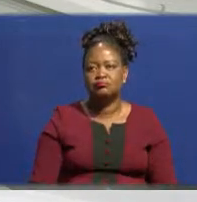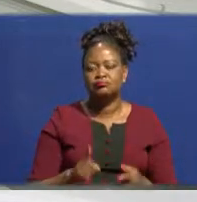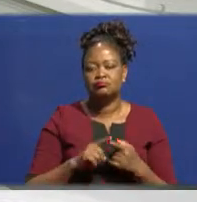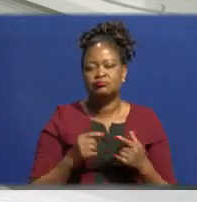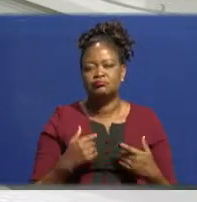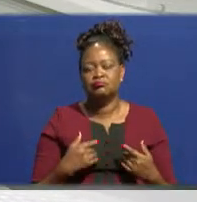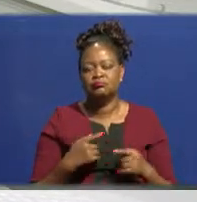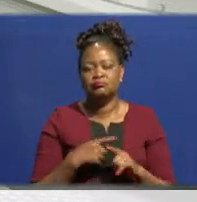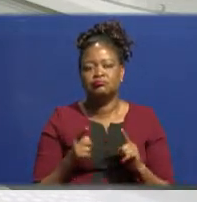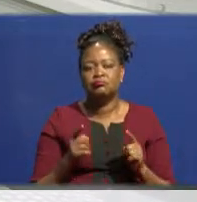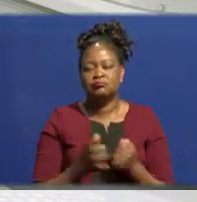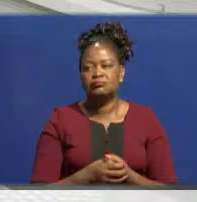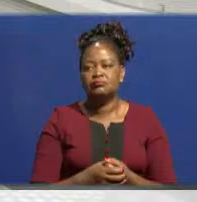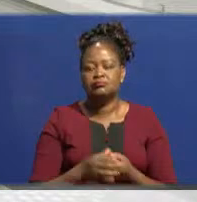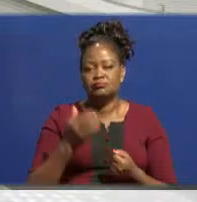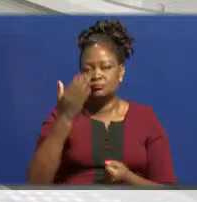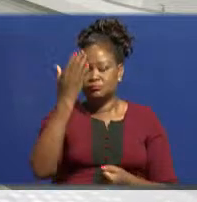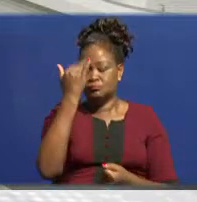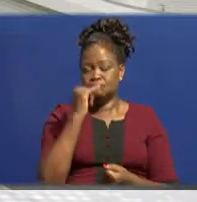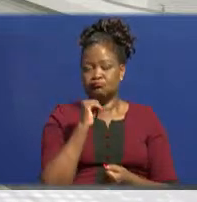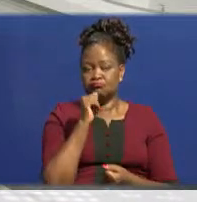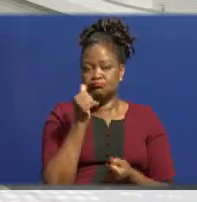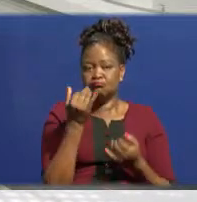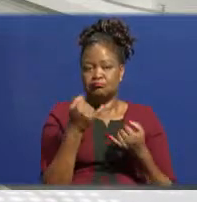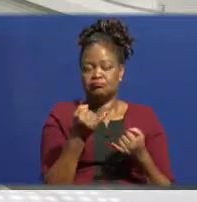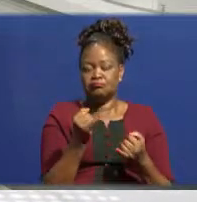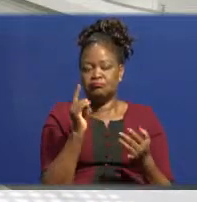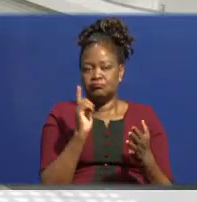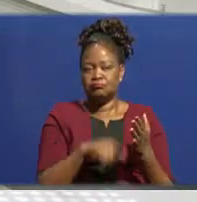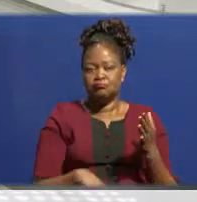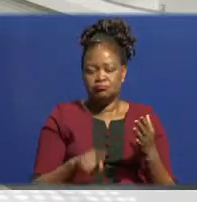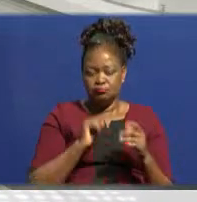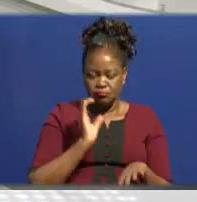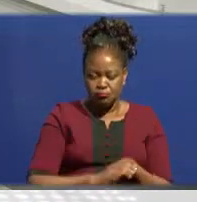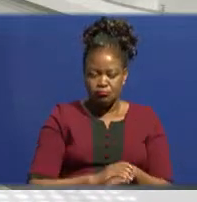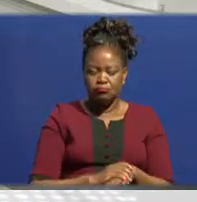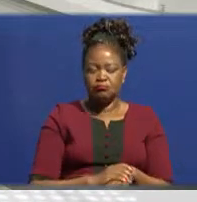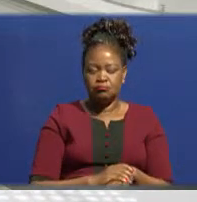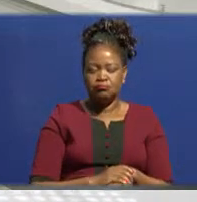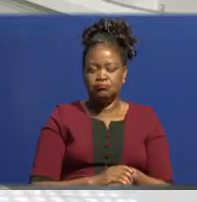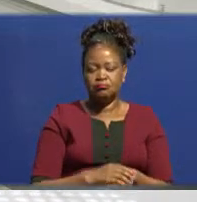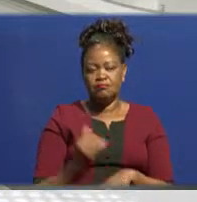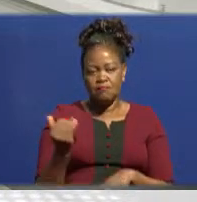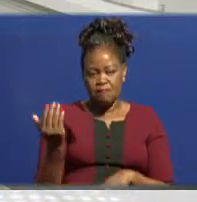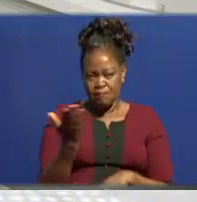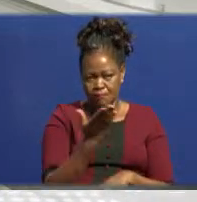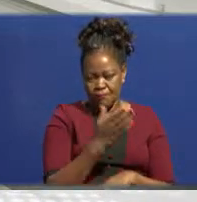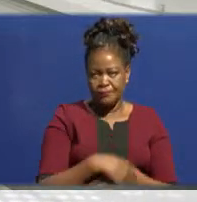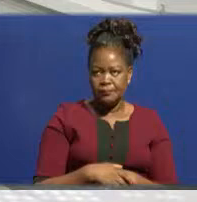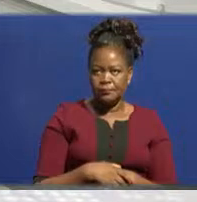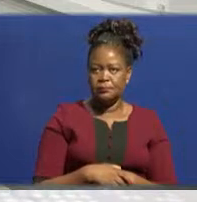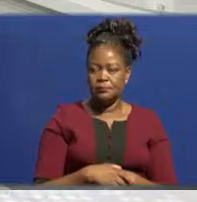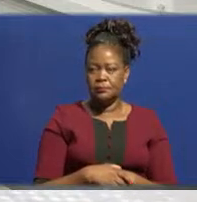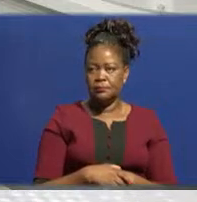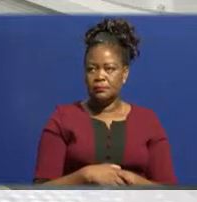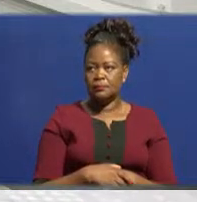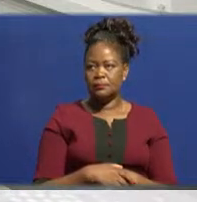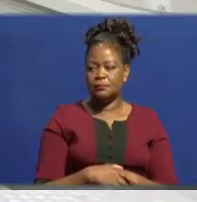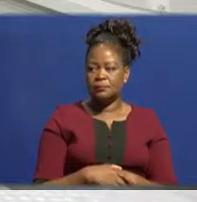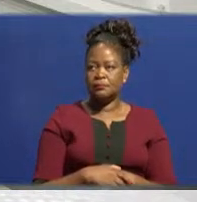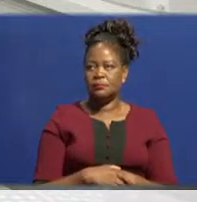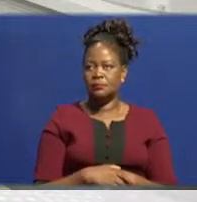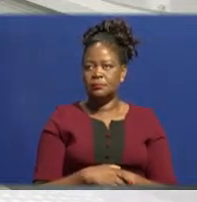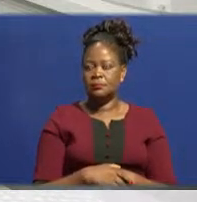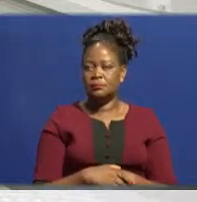it. But why are we not implementing what we are getting on the crowd? All right, yes, Oscar. I think this